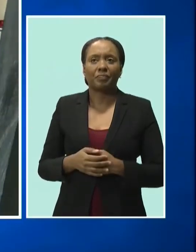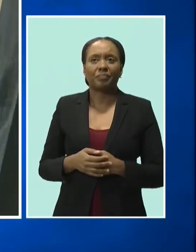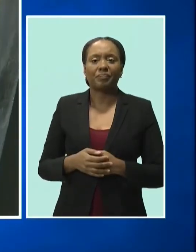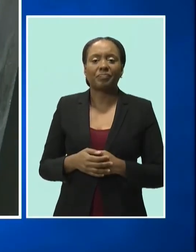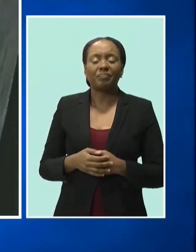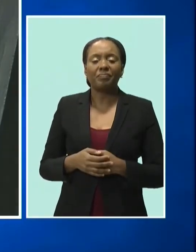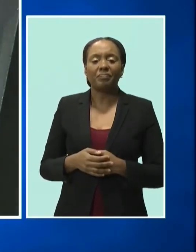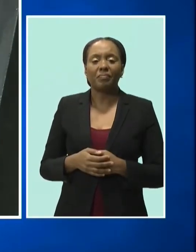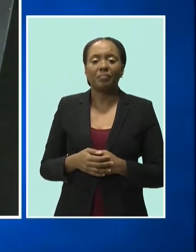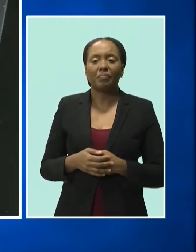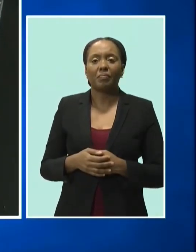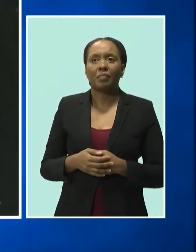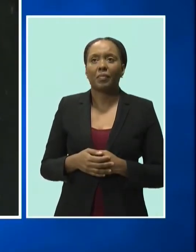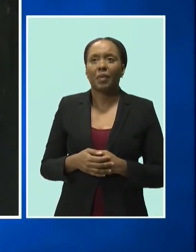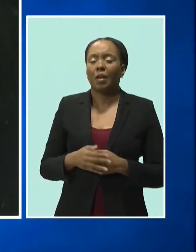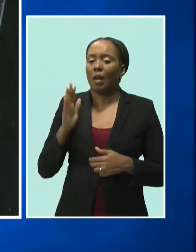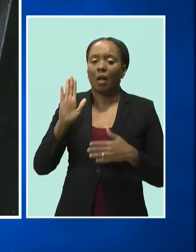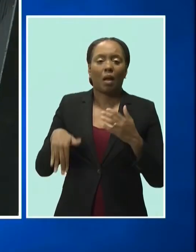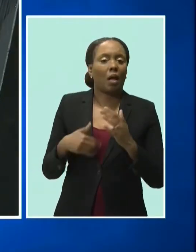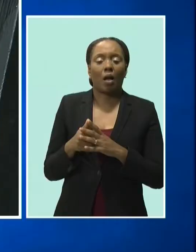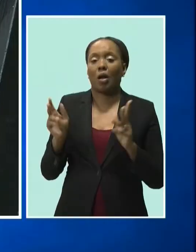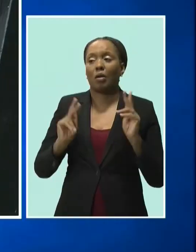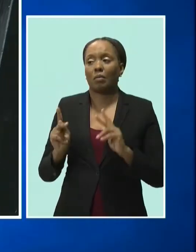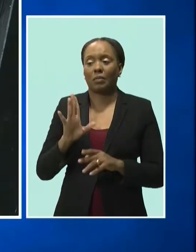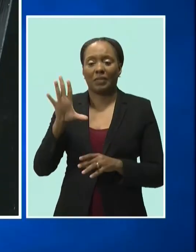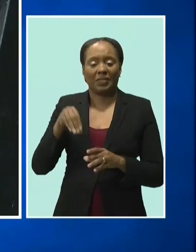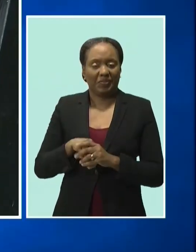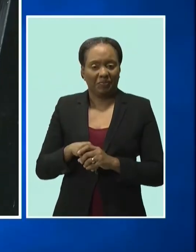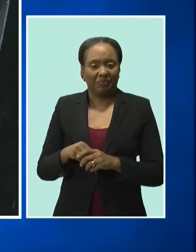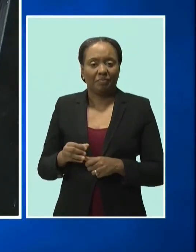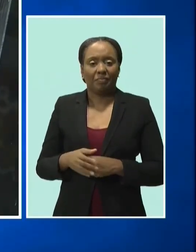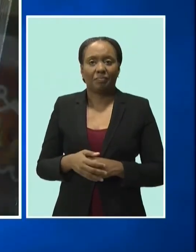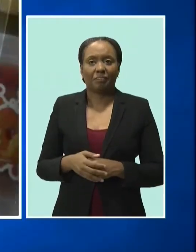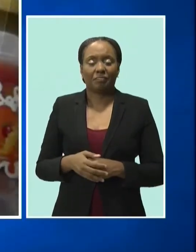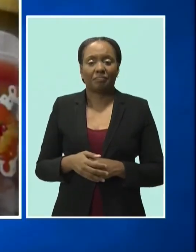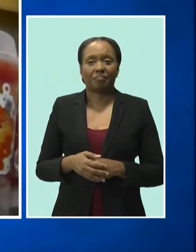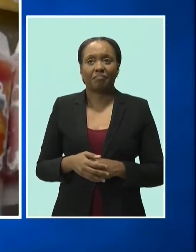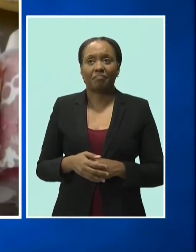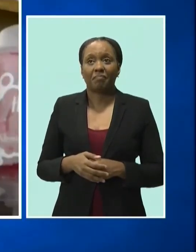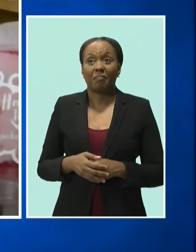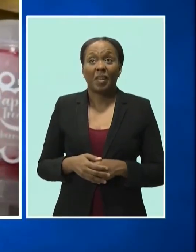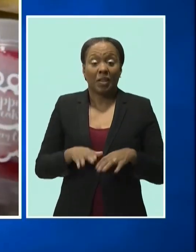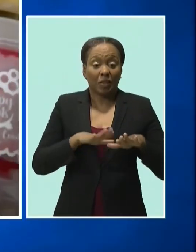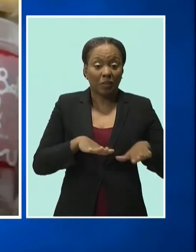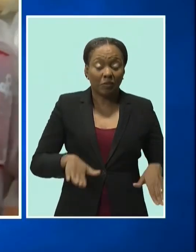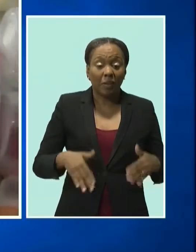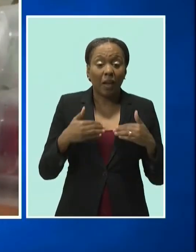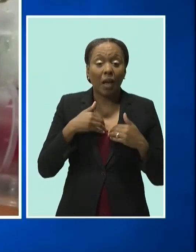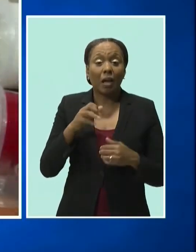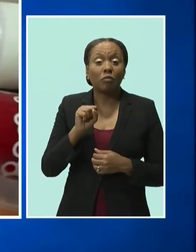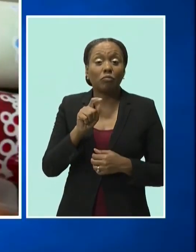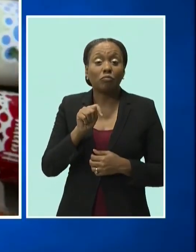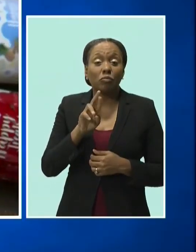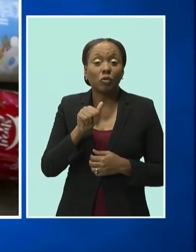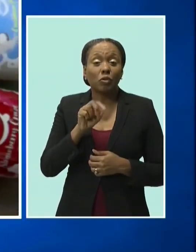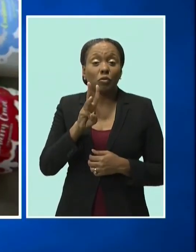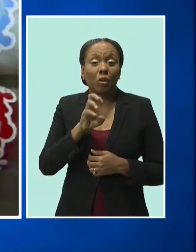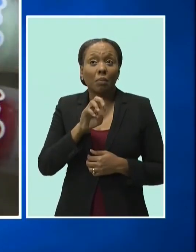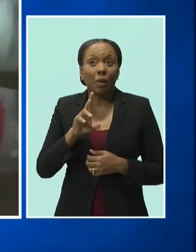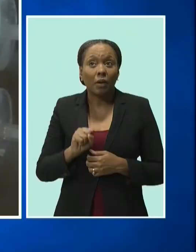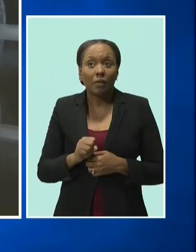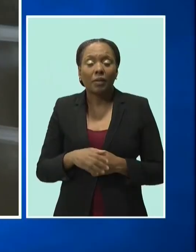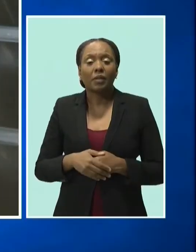report no one has been left out of her plan. For the children's side of it, there is strawberry. There is a flavor